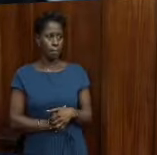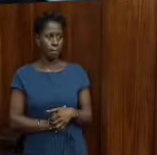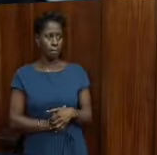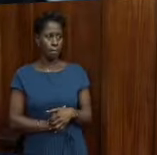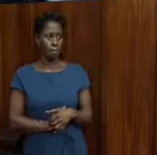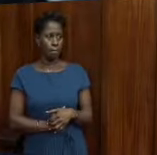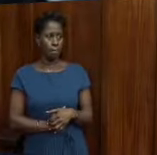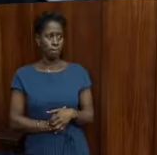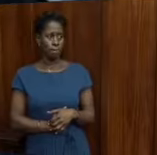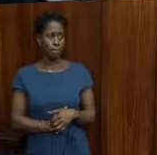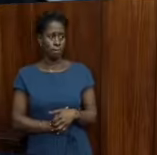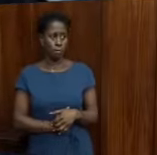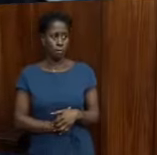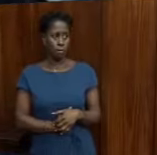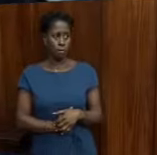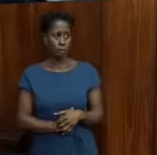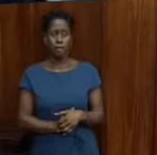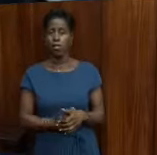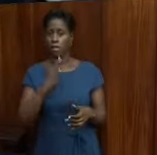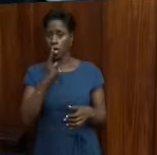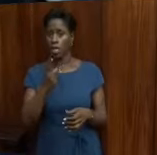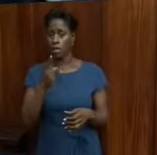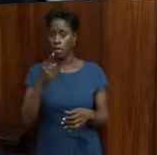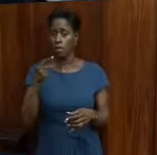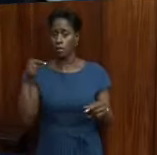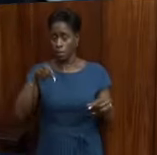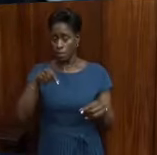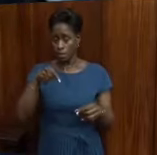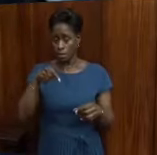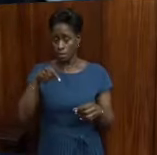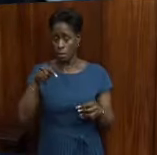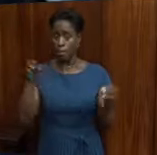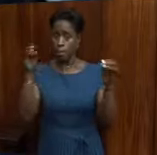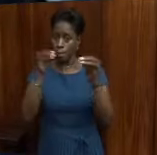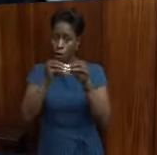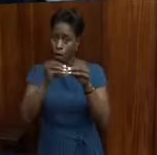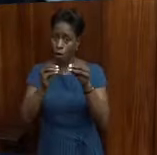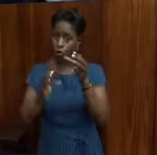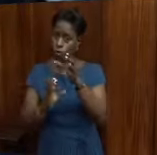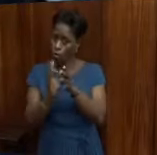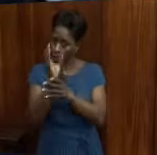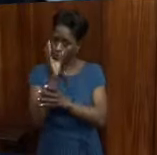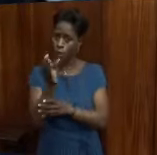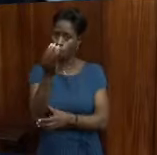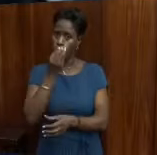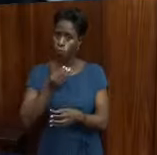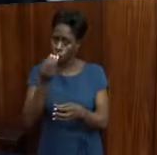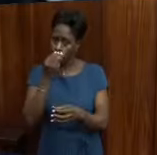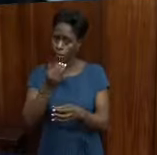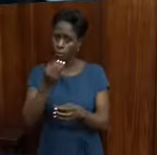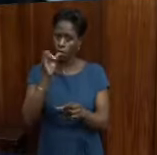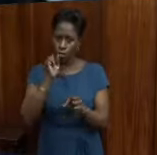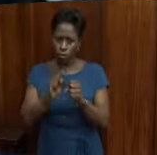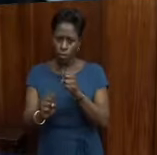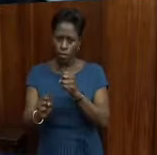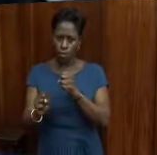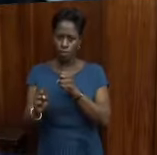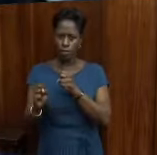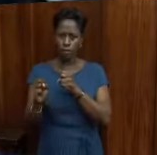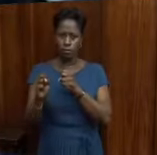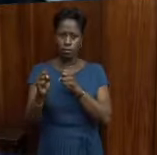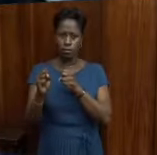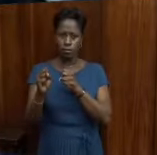expected that more crops will be identified as a diversification program unfolds. In this regard, the Agriculture and